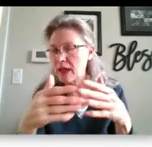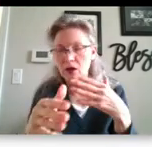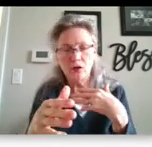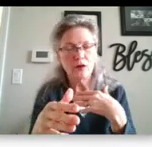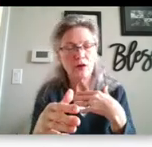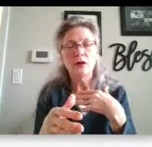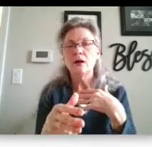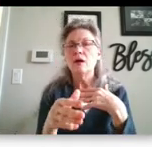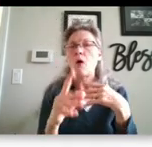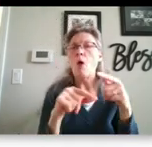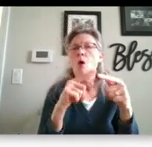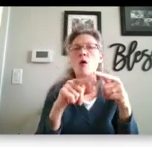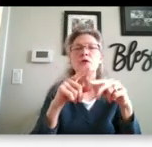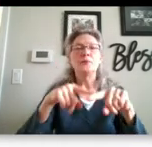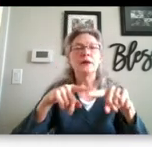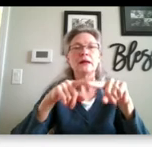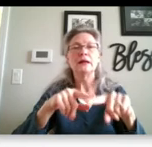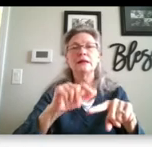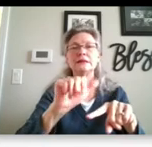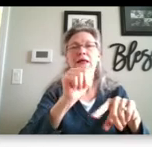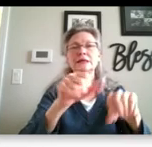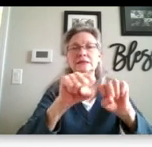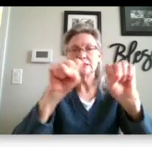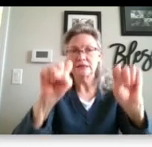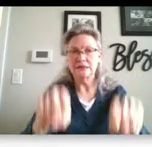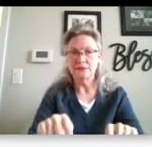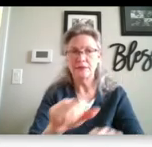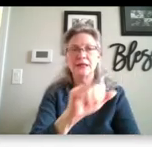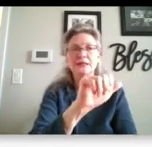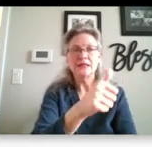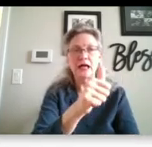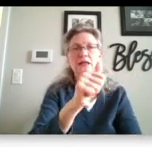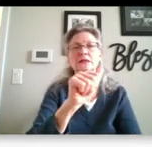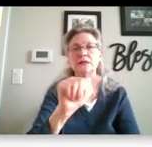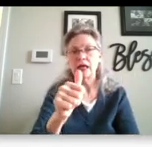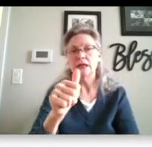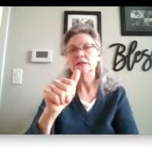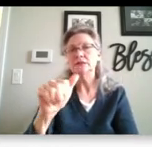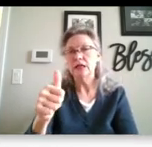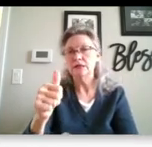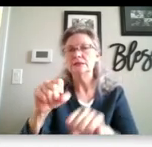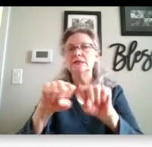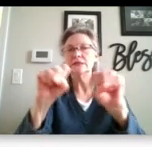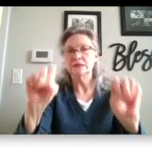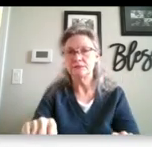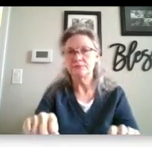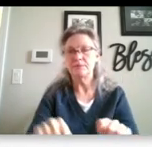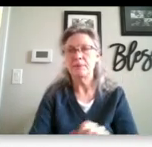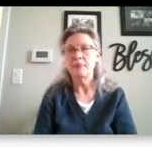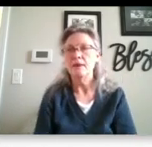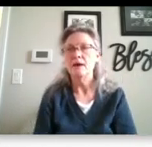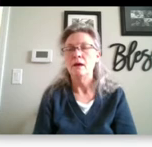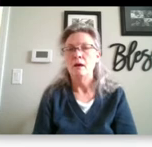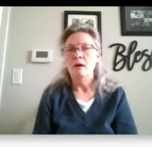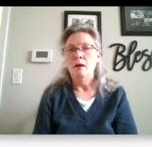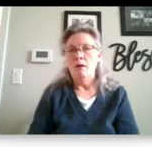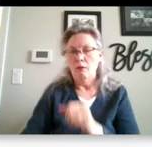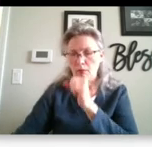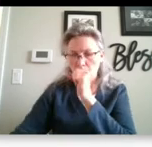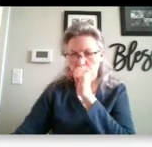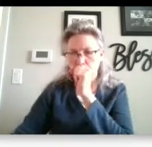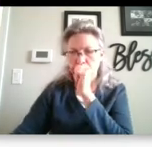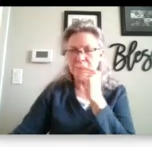base 10 system, just like in our place value. system. So let's think about some examples